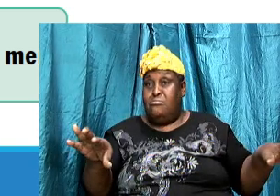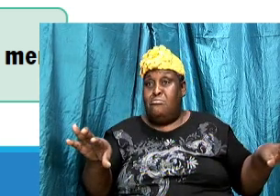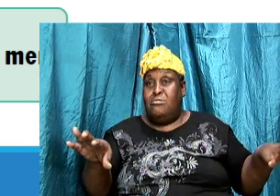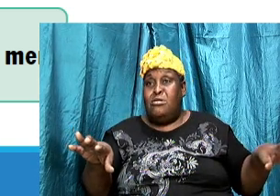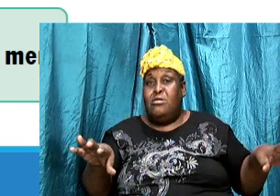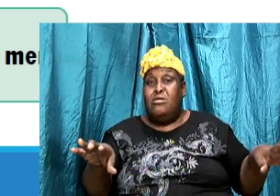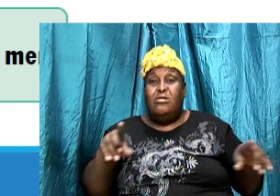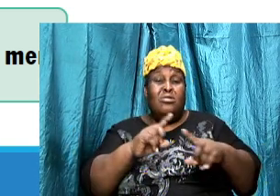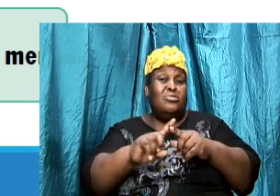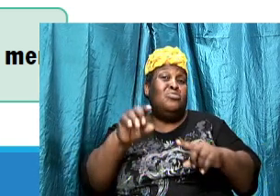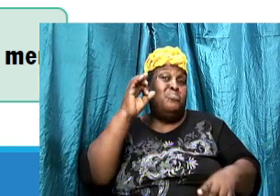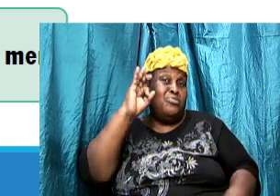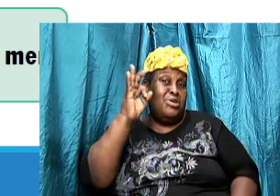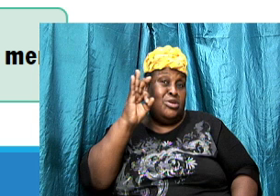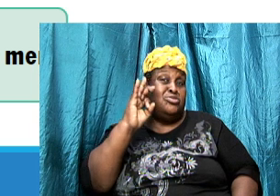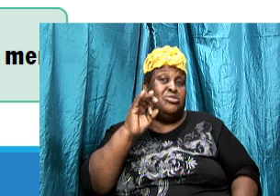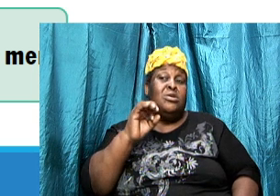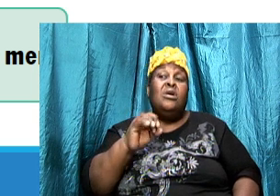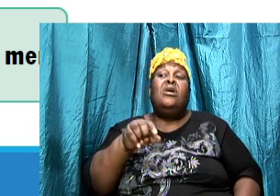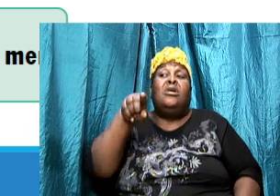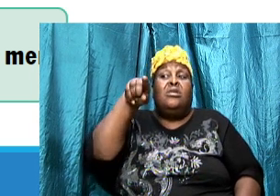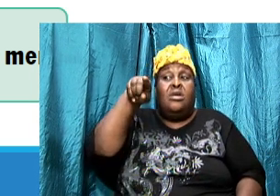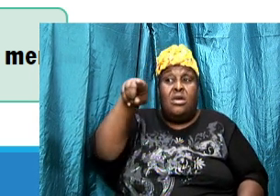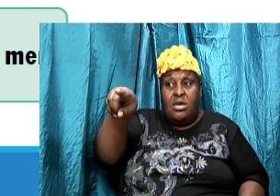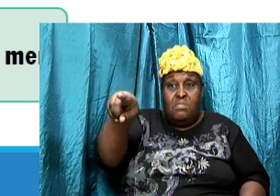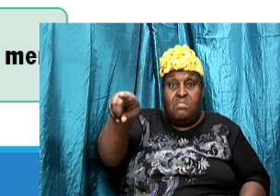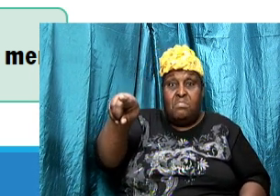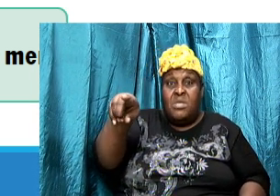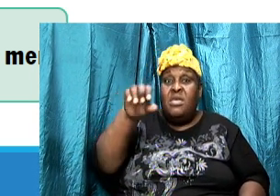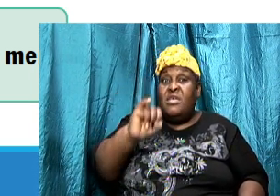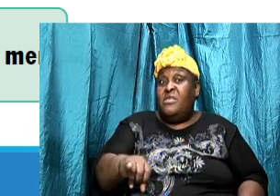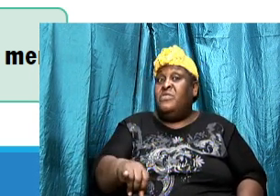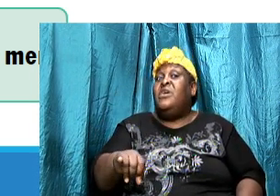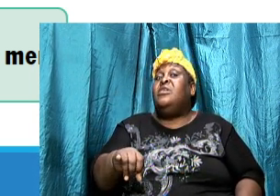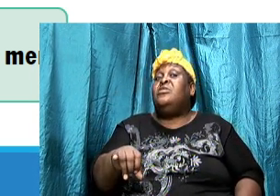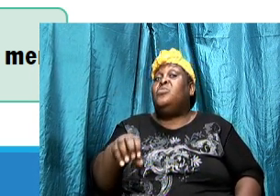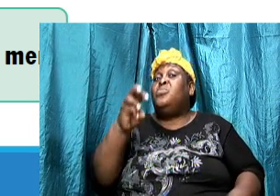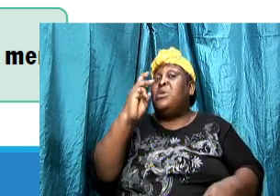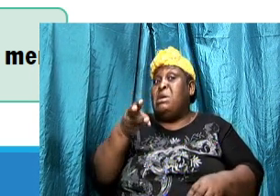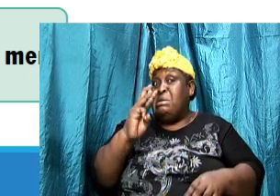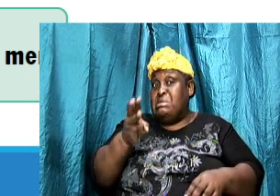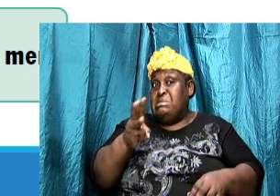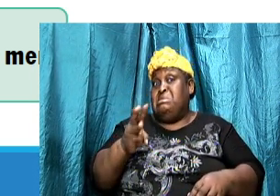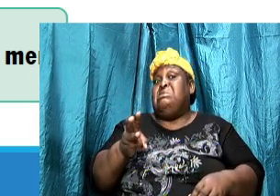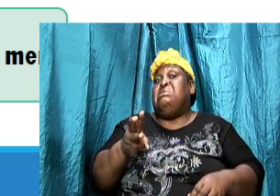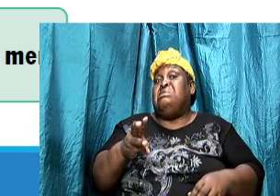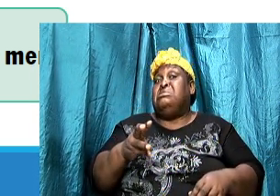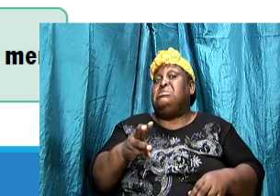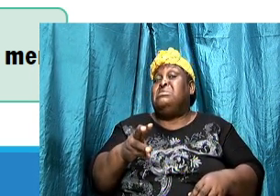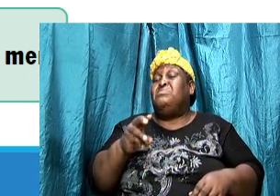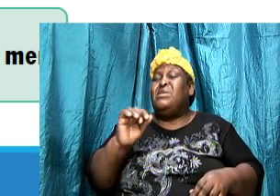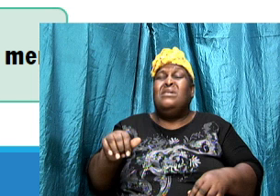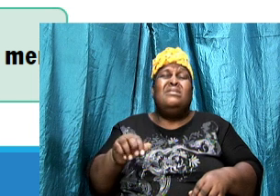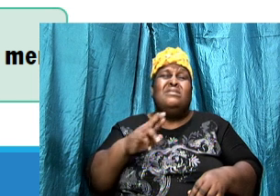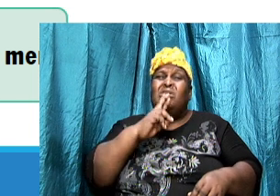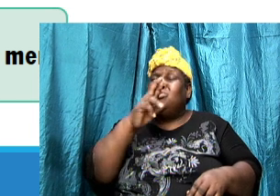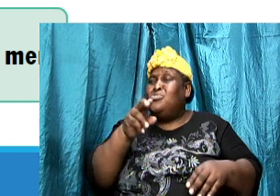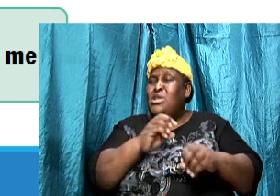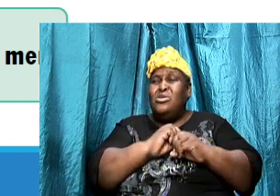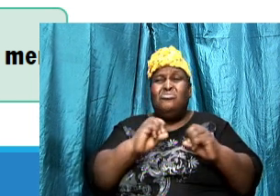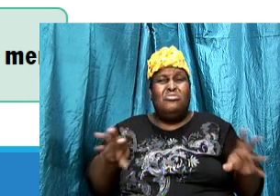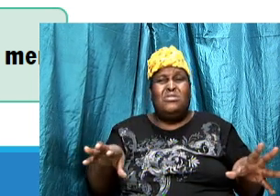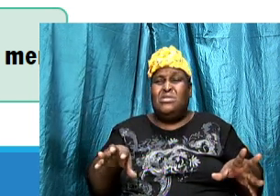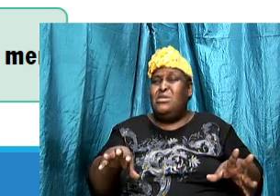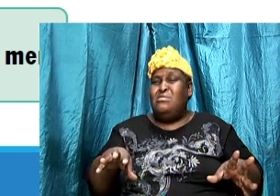is nothing to plant. And the guy that watered, Paul identified that and said, that is really nothing to water.